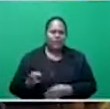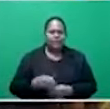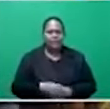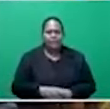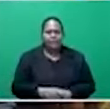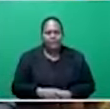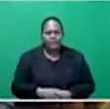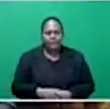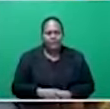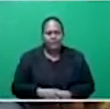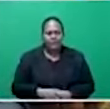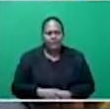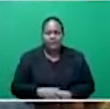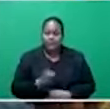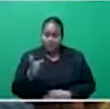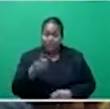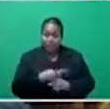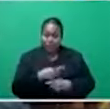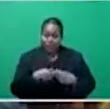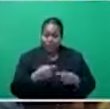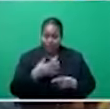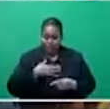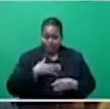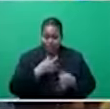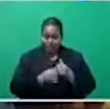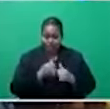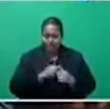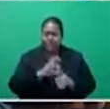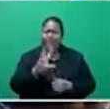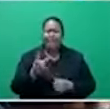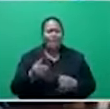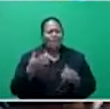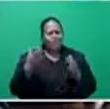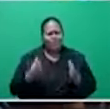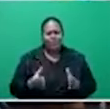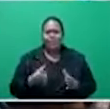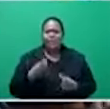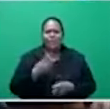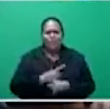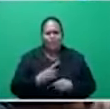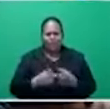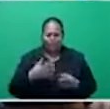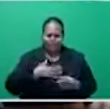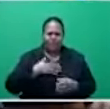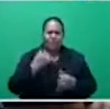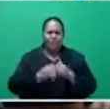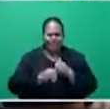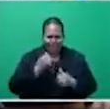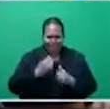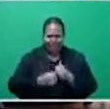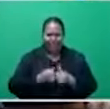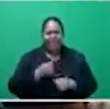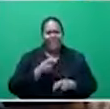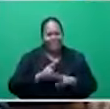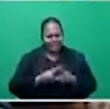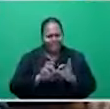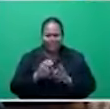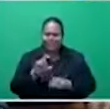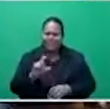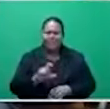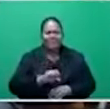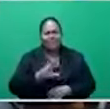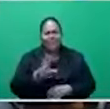he raised about my brother, Honourable Bruno. Everybody's talked about my brother at FBC, but FBC is not the subject of investigation. FBC